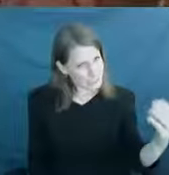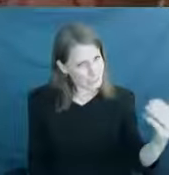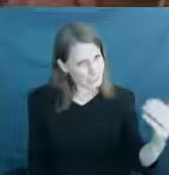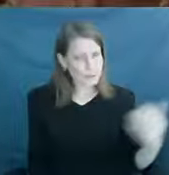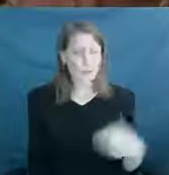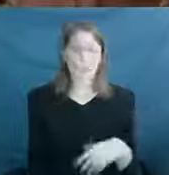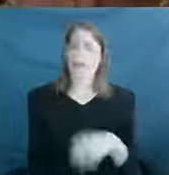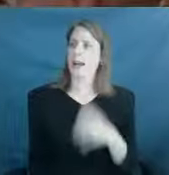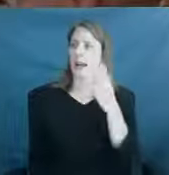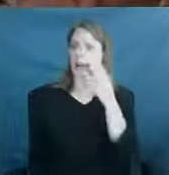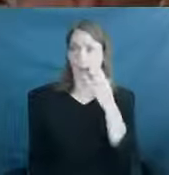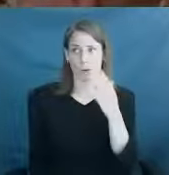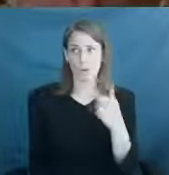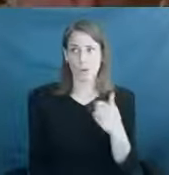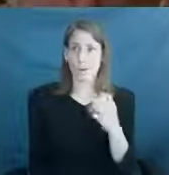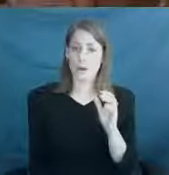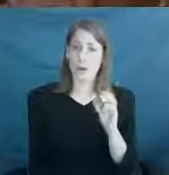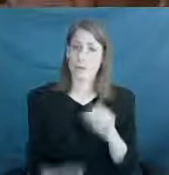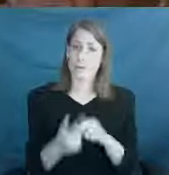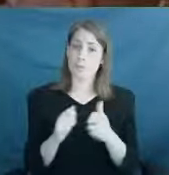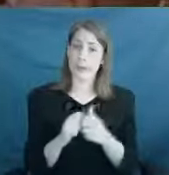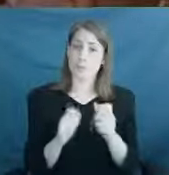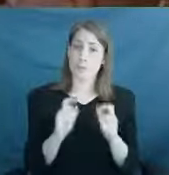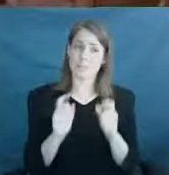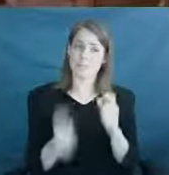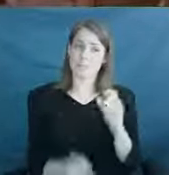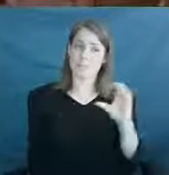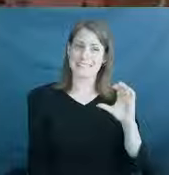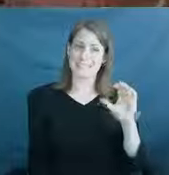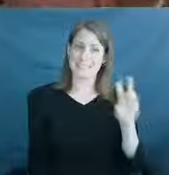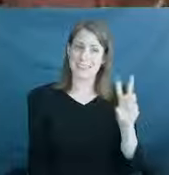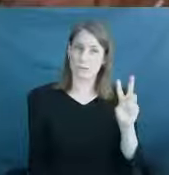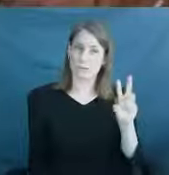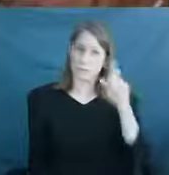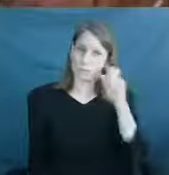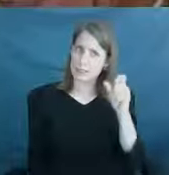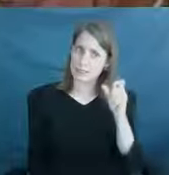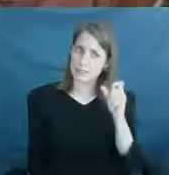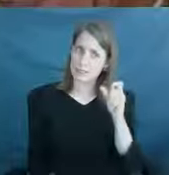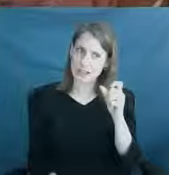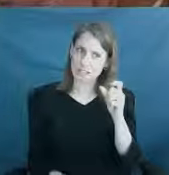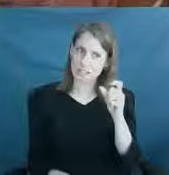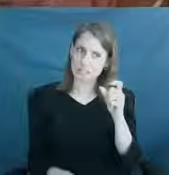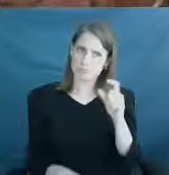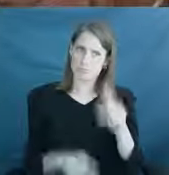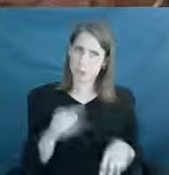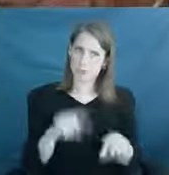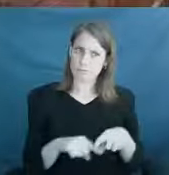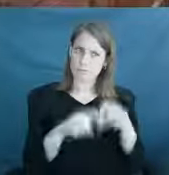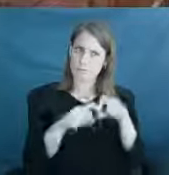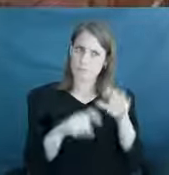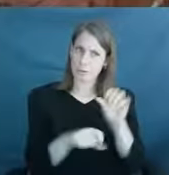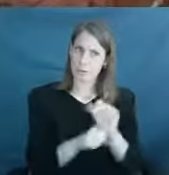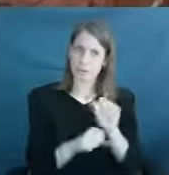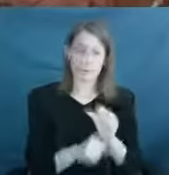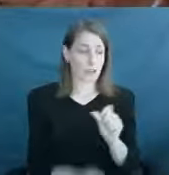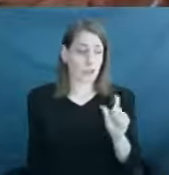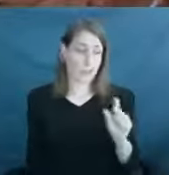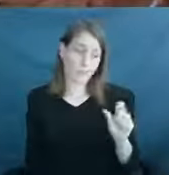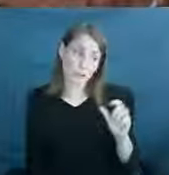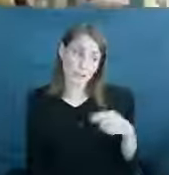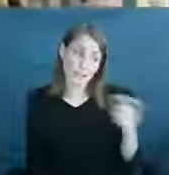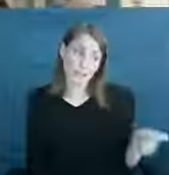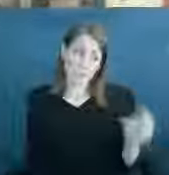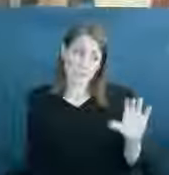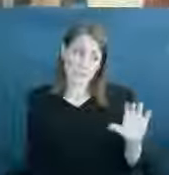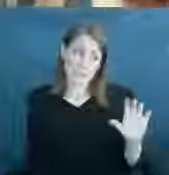watching a kid and all they're desperate to do is finish their sawing, and you're going, I want you to come here. And I had a few of them, when I had the problems with dishing out the C2s, it's because